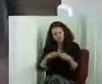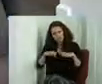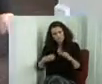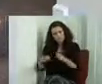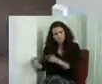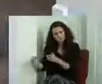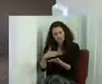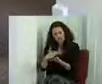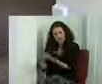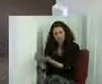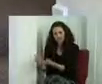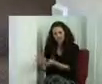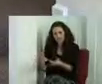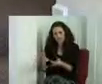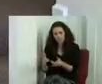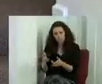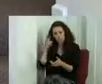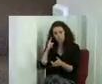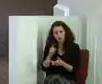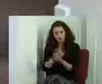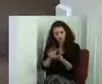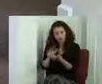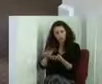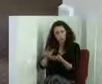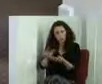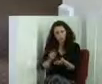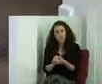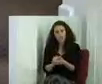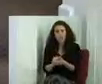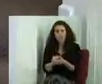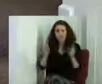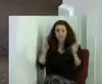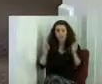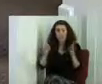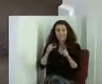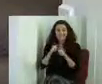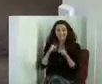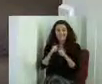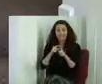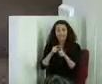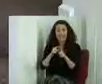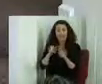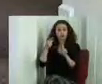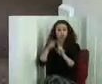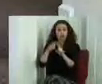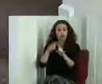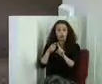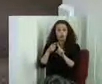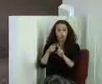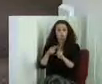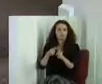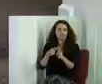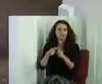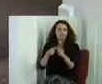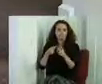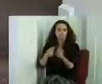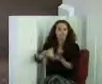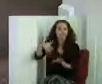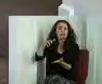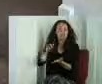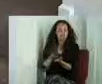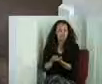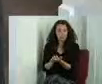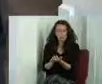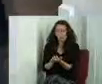take us through the next few weeks entitled Keys to Abundance. And over the next few weeks, what I want to look at is, what are